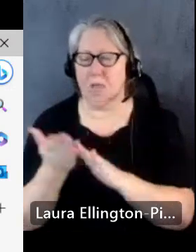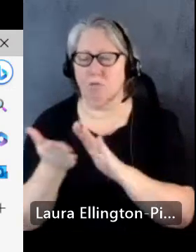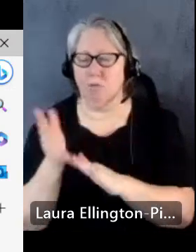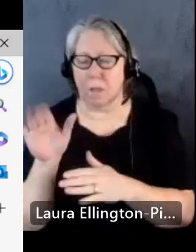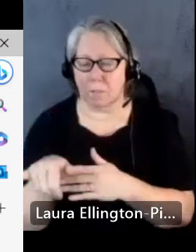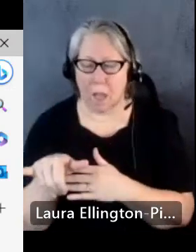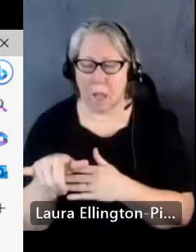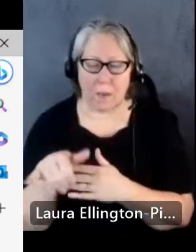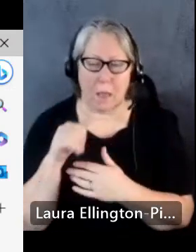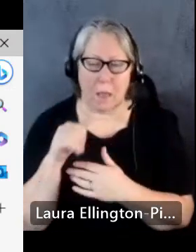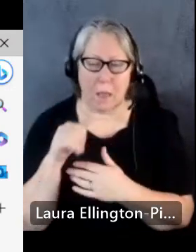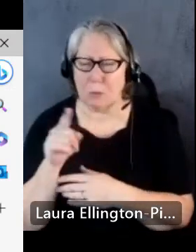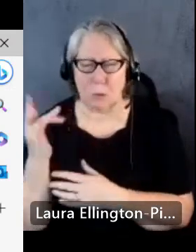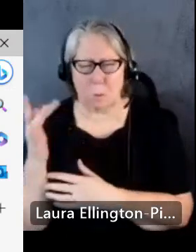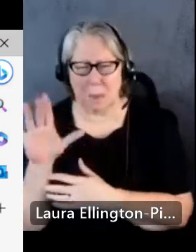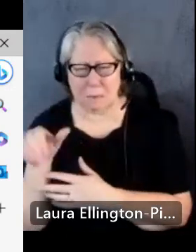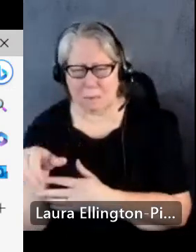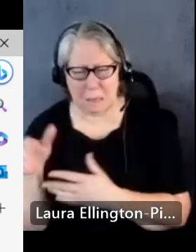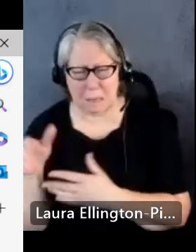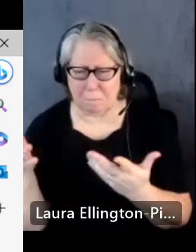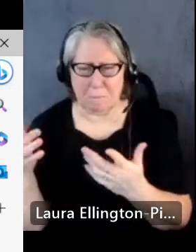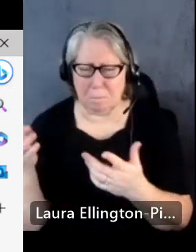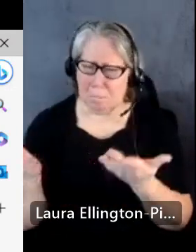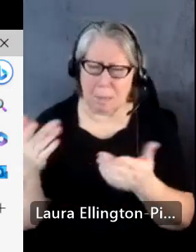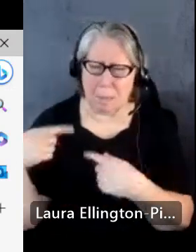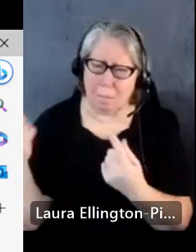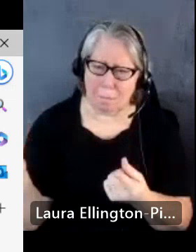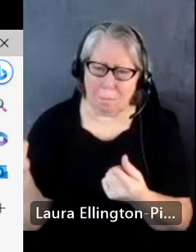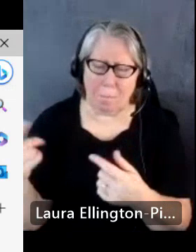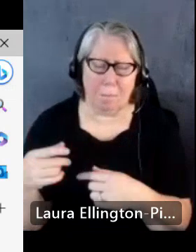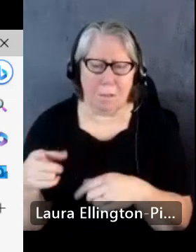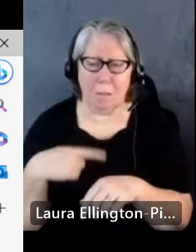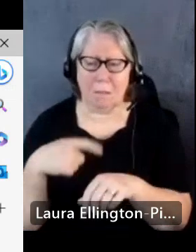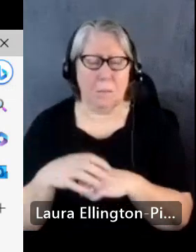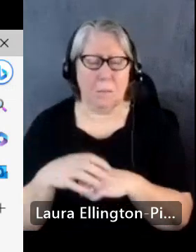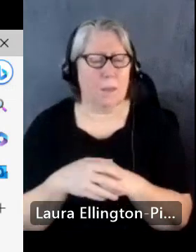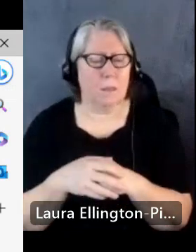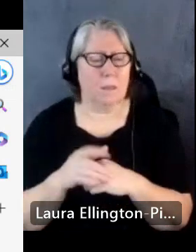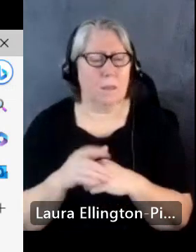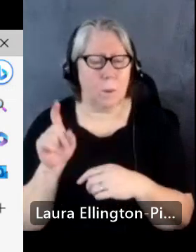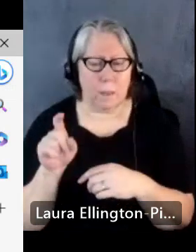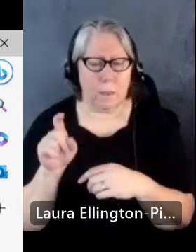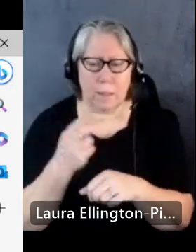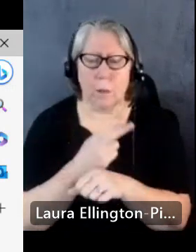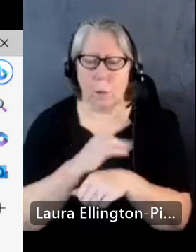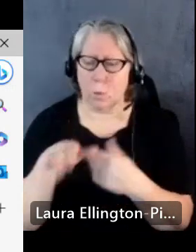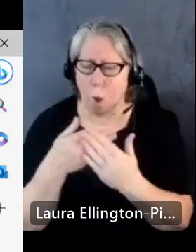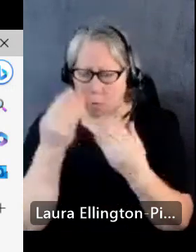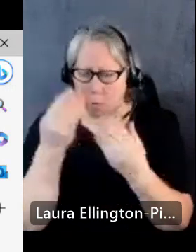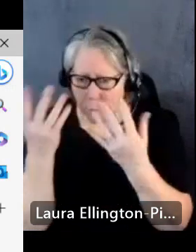DA here. It's probably been a while. So let's click on use all this information, click on